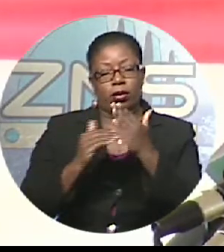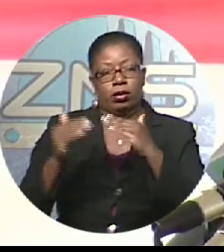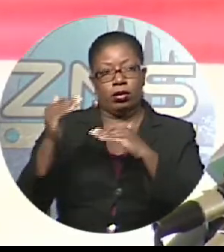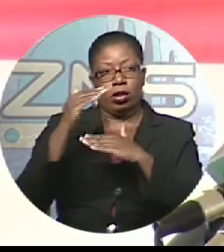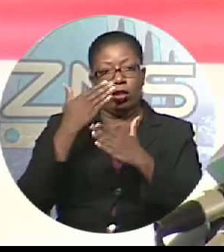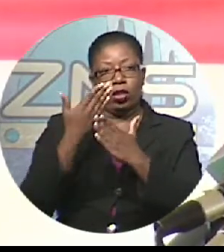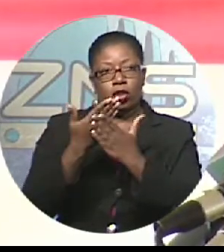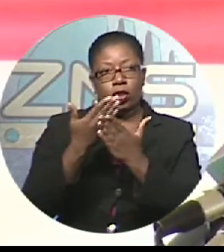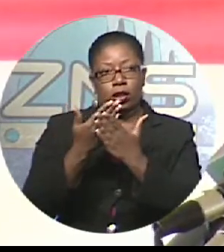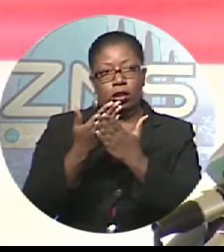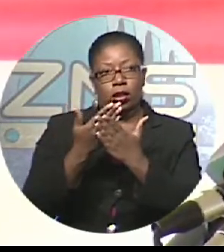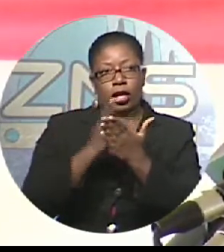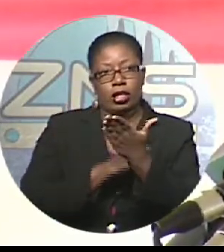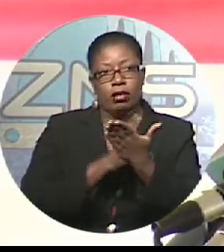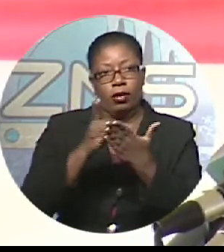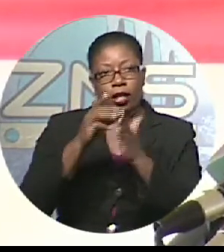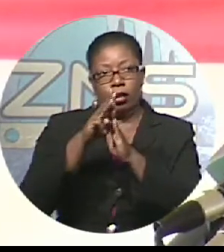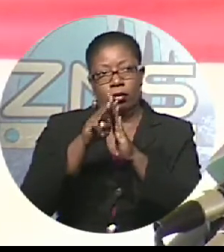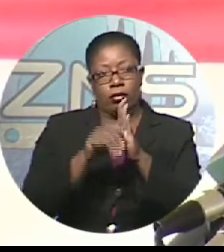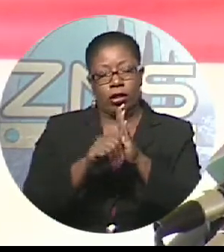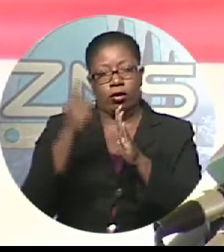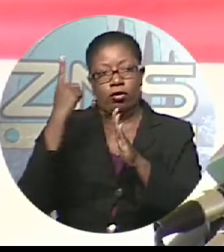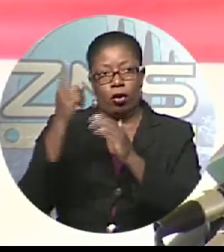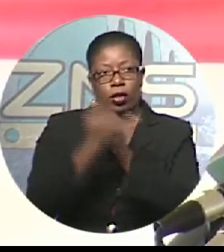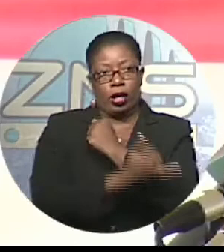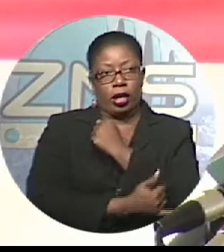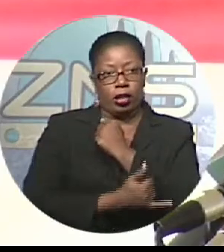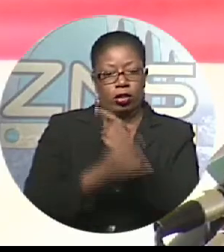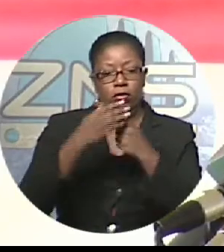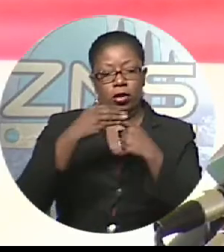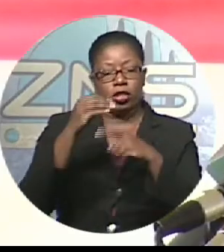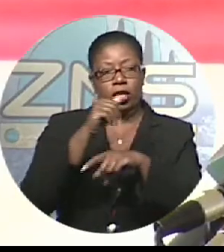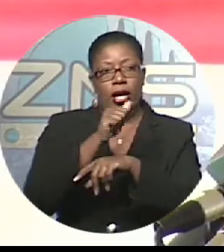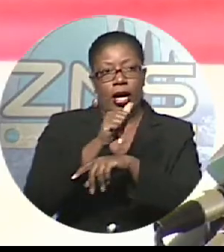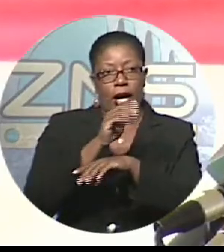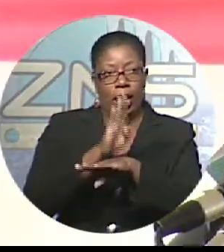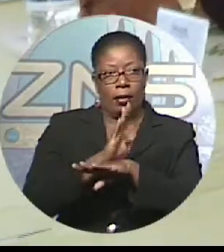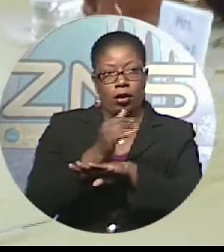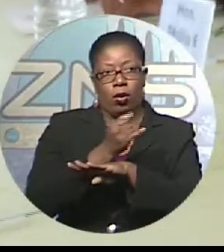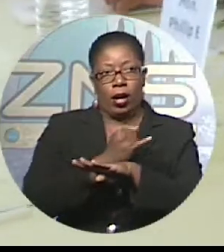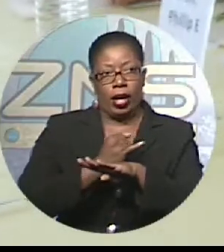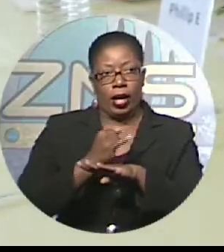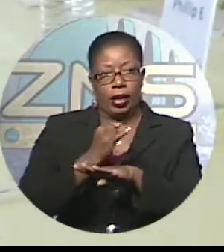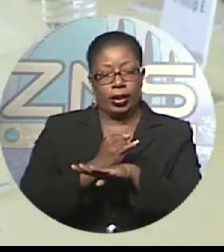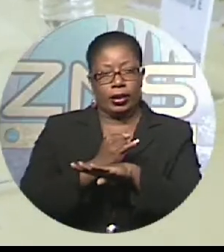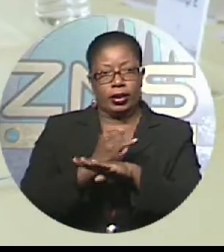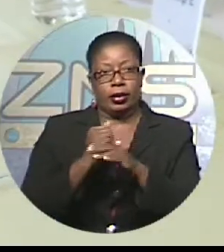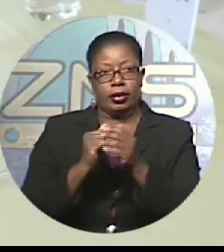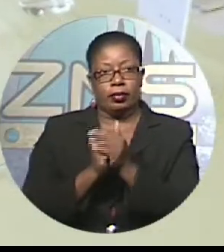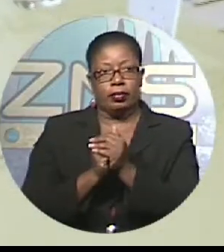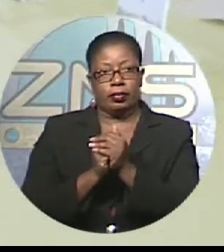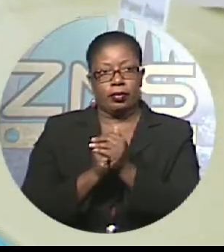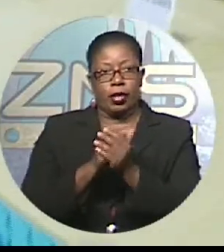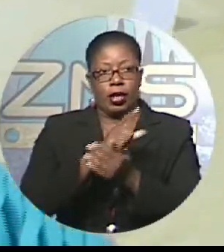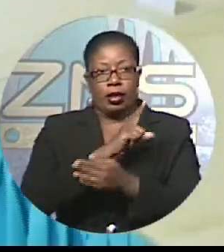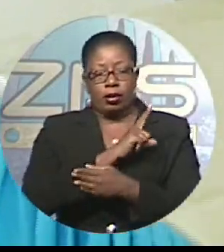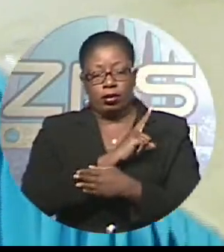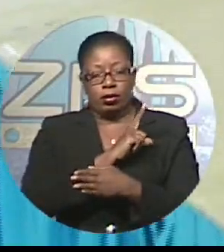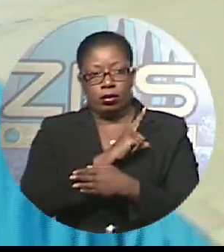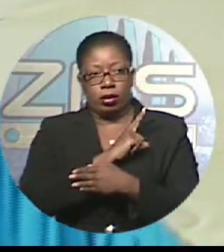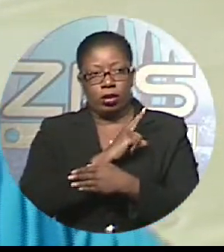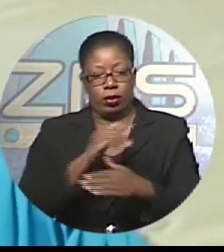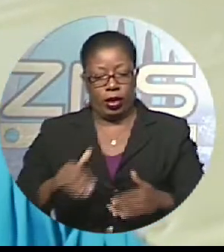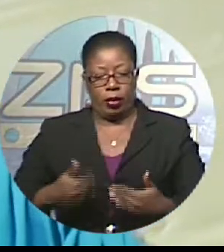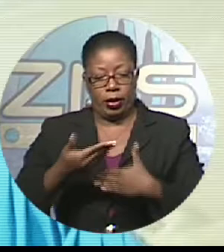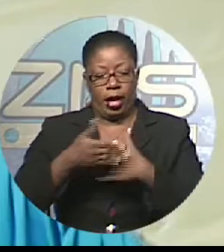and employment for the country, especially for Abaco Island. Mr. Lang Shang pleased that after